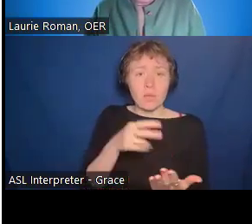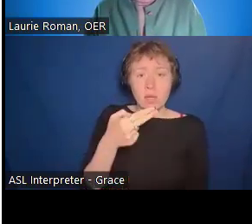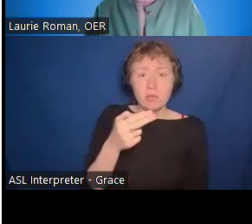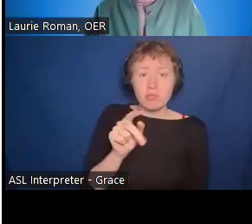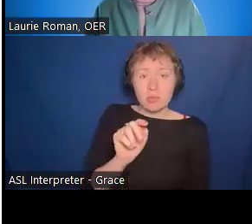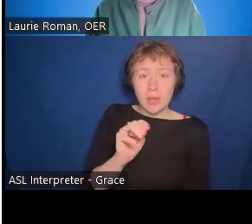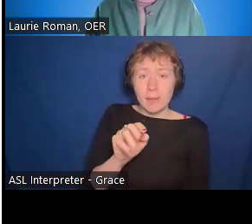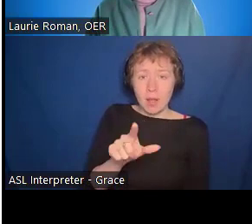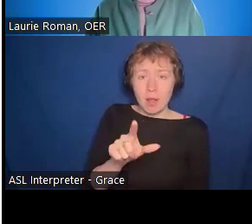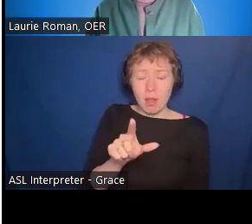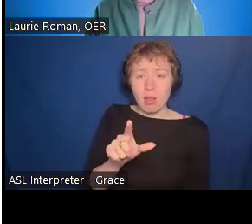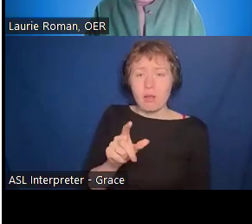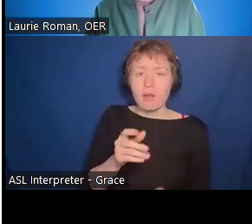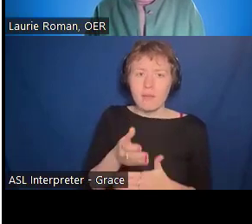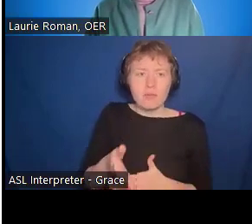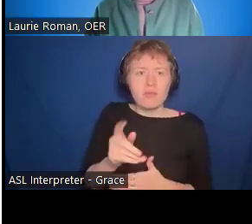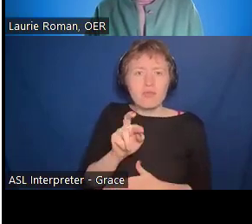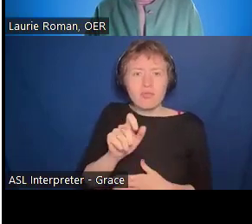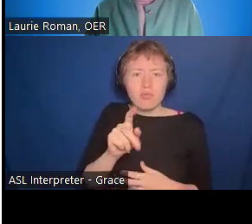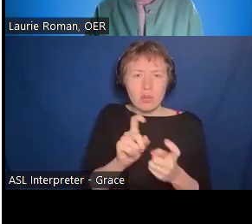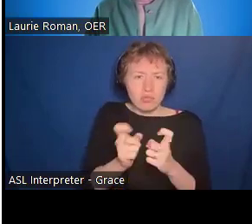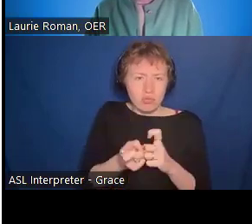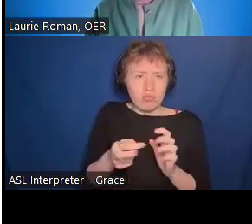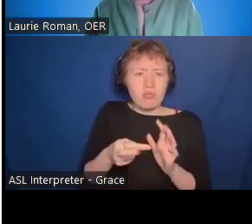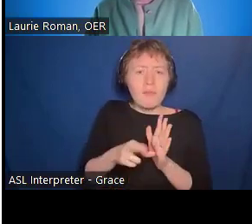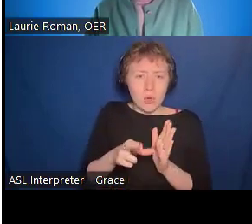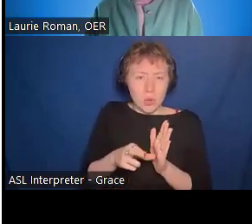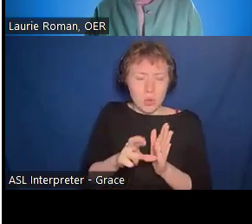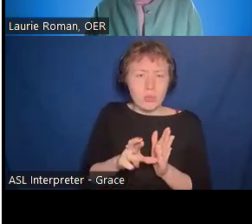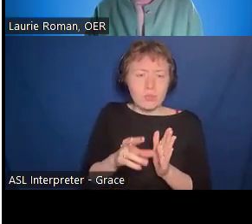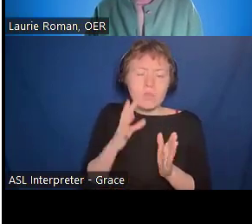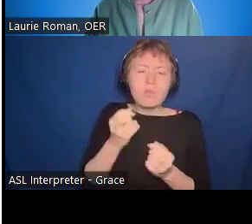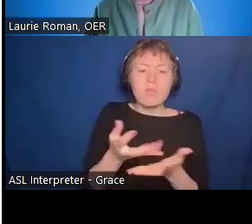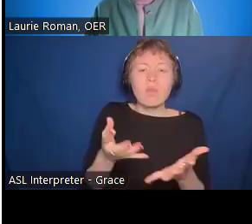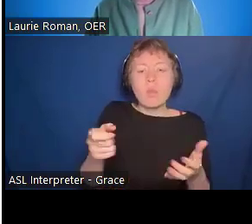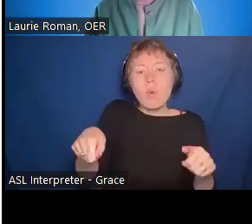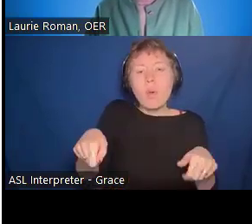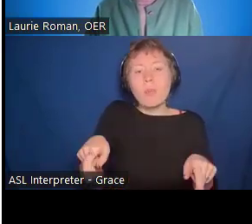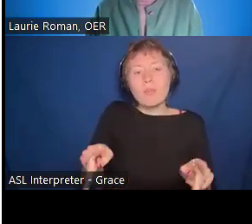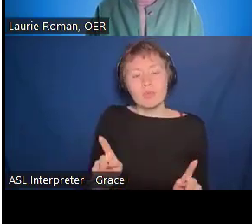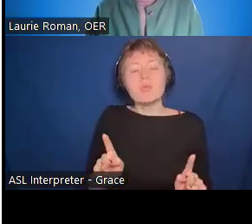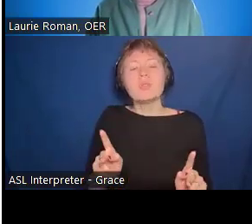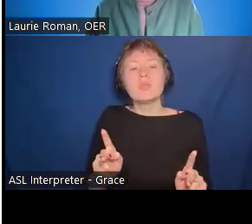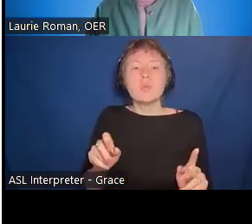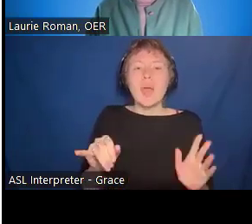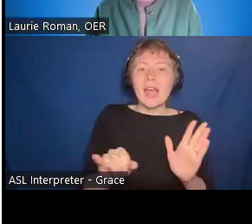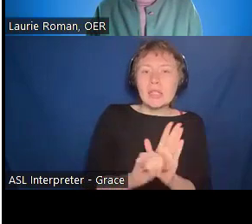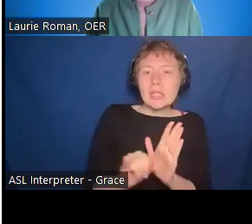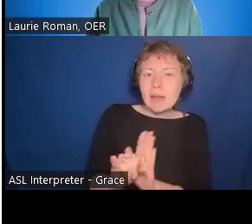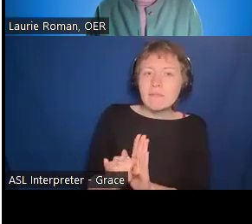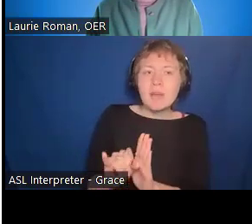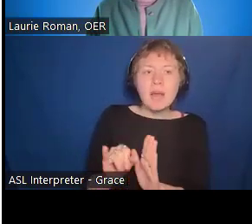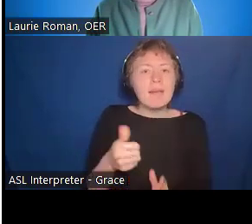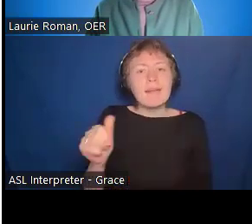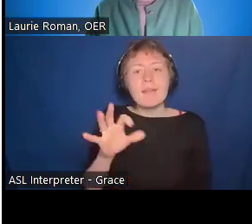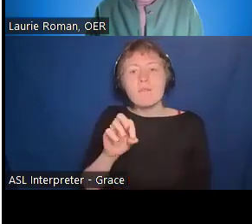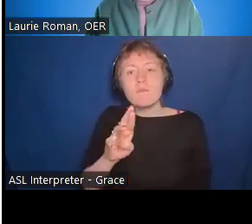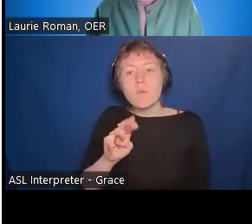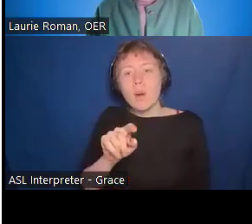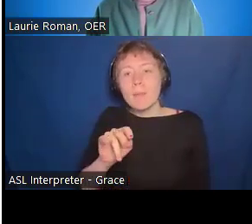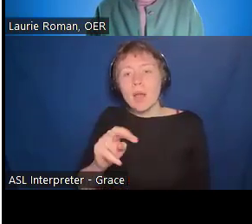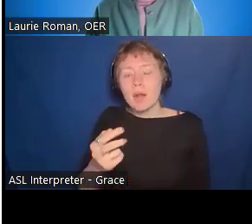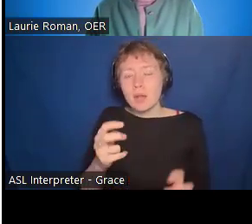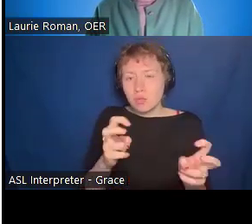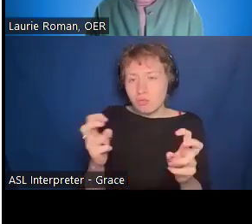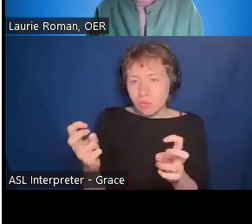changes have been removed. This will give you an opportunity to identify any formatting issues. We're going to